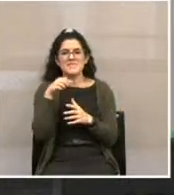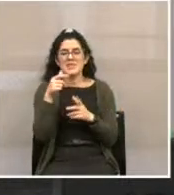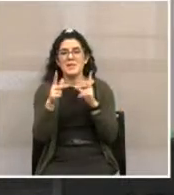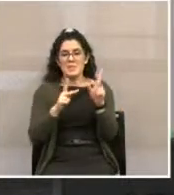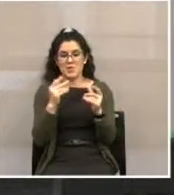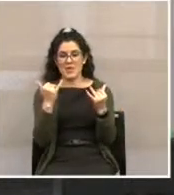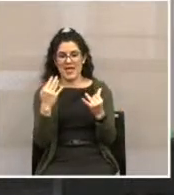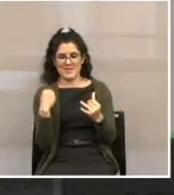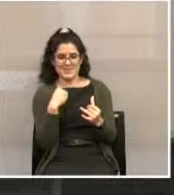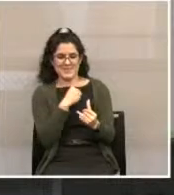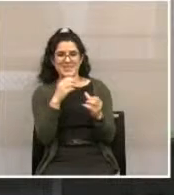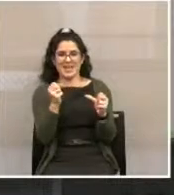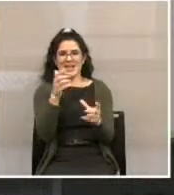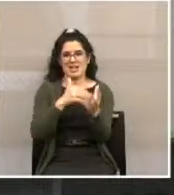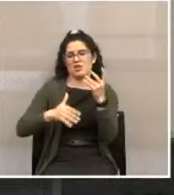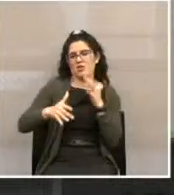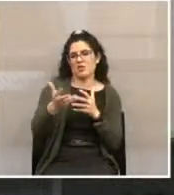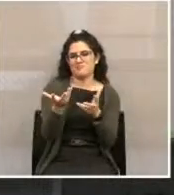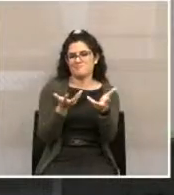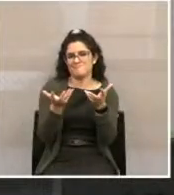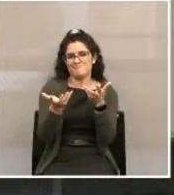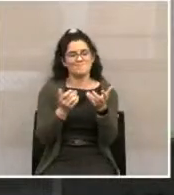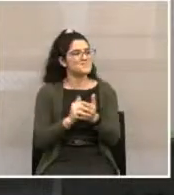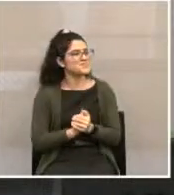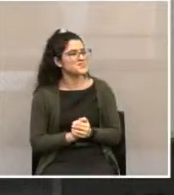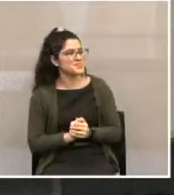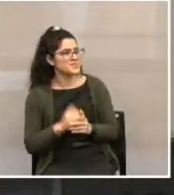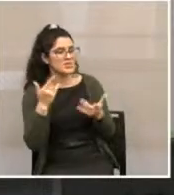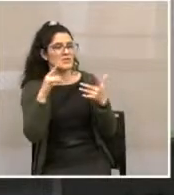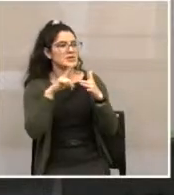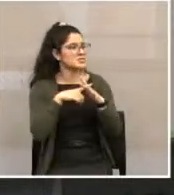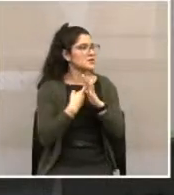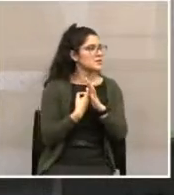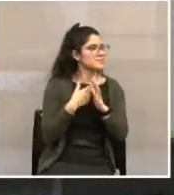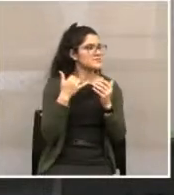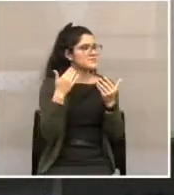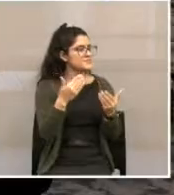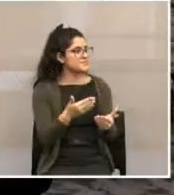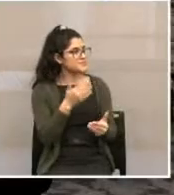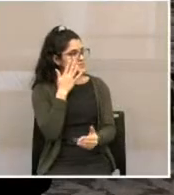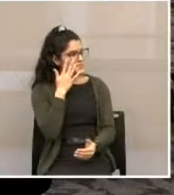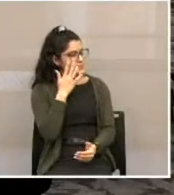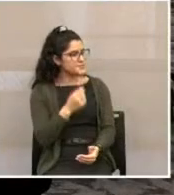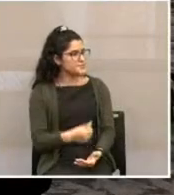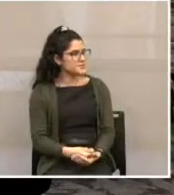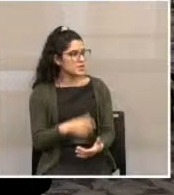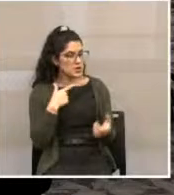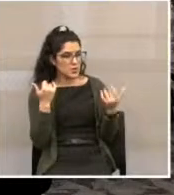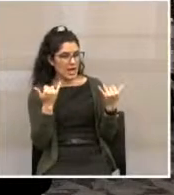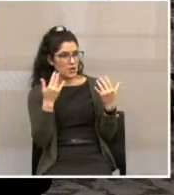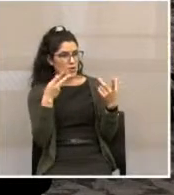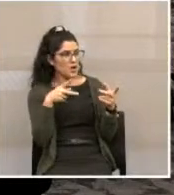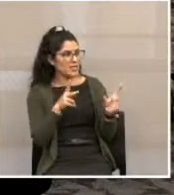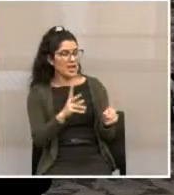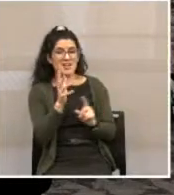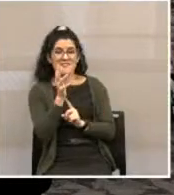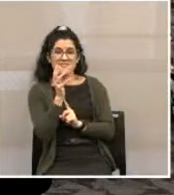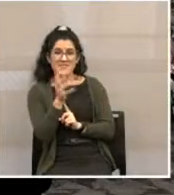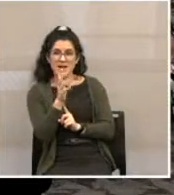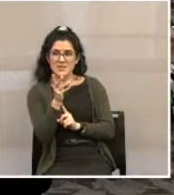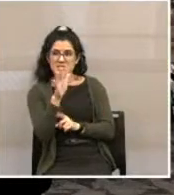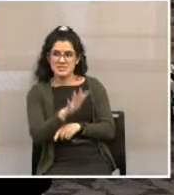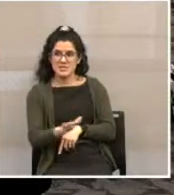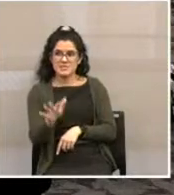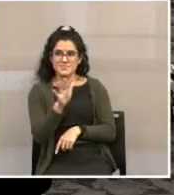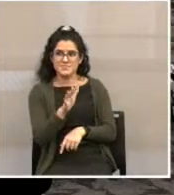can interact with our participants. And so we will start with Mr. Aguilar. Sir, you are allowed 5 minutes